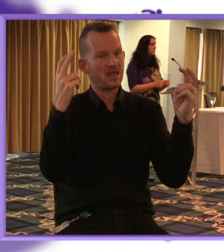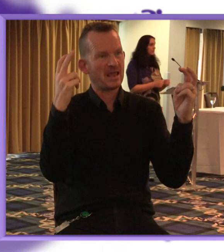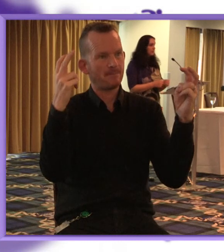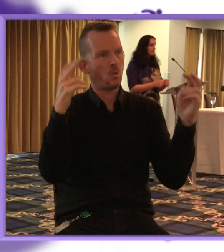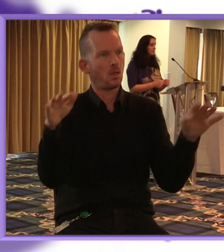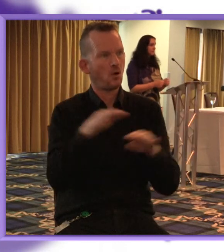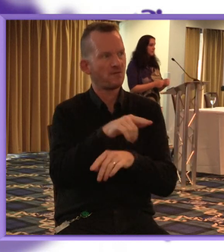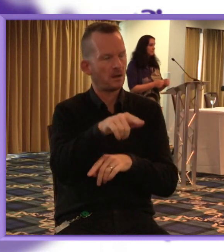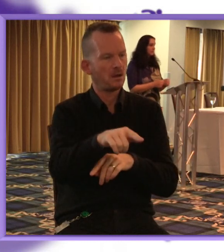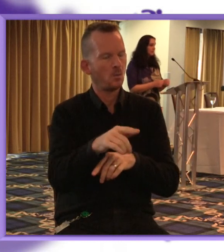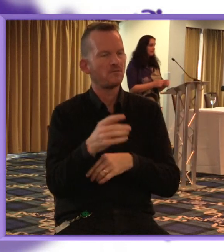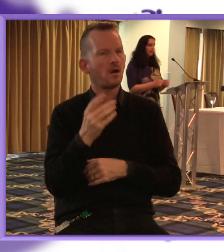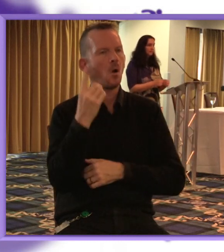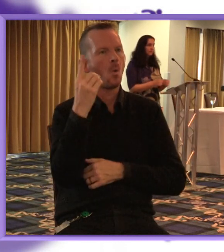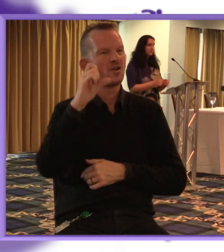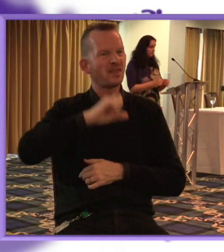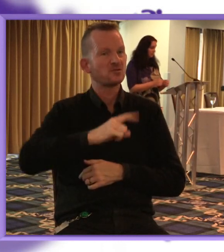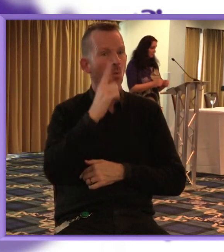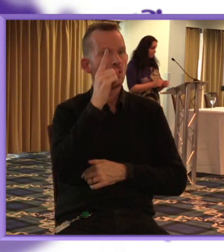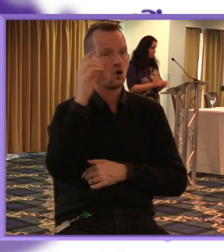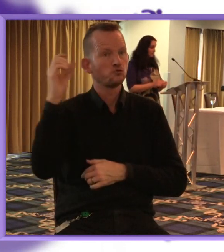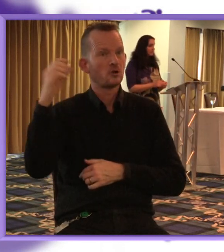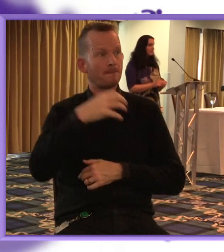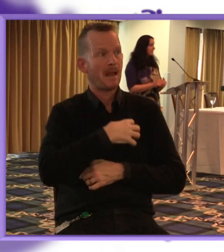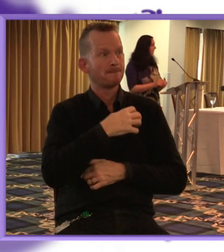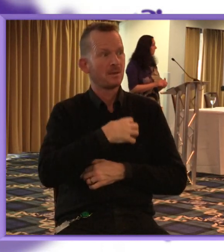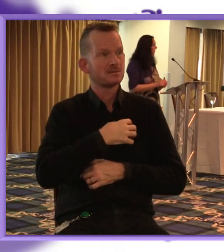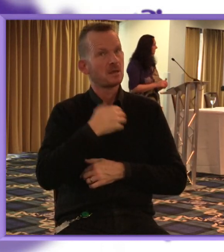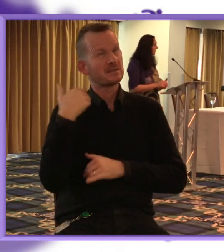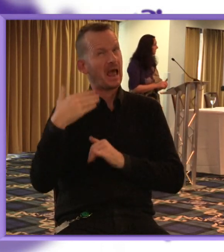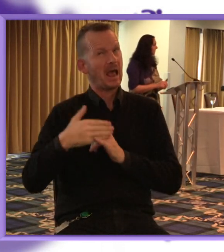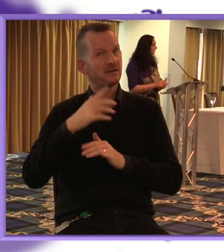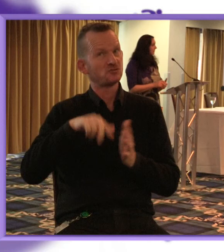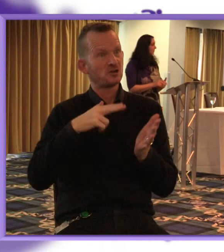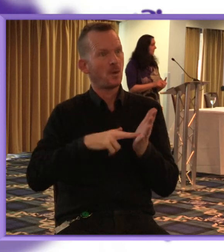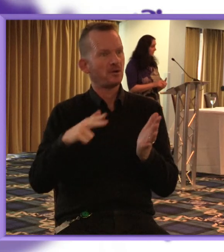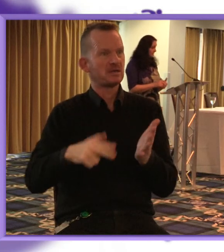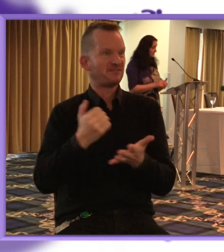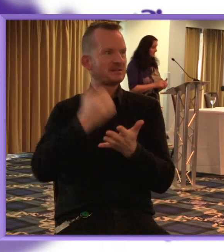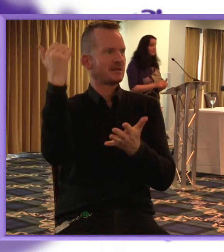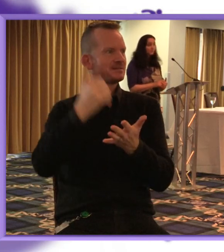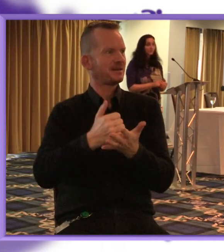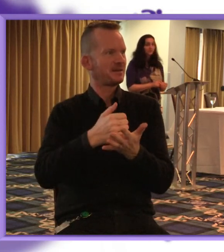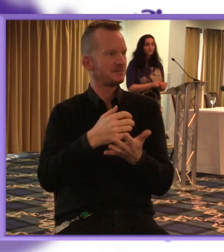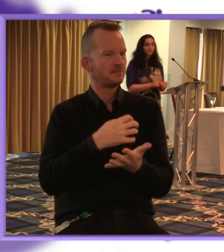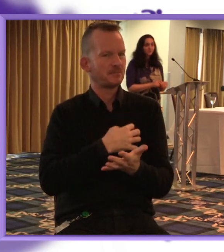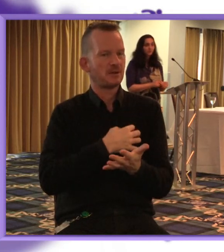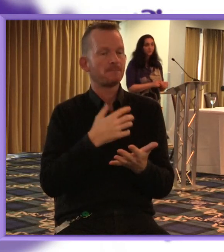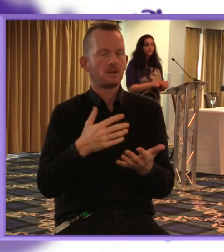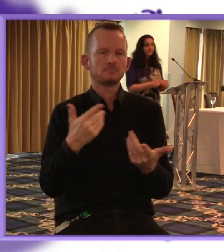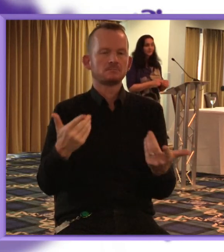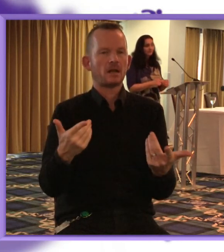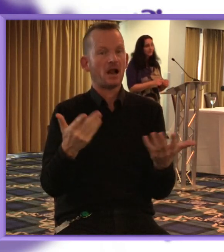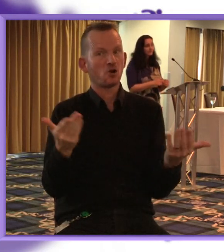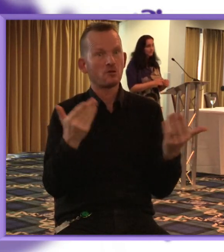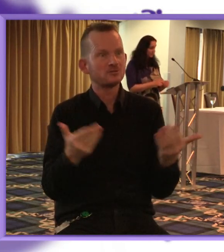got over 1,100 members as of the end of January, which is just absolutely fantastic. So thank you, and please do encourage people to